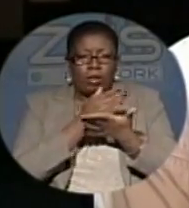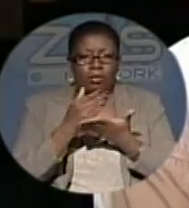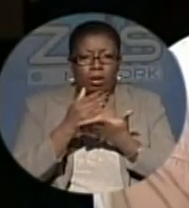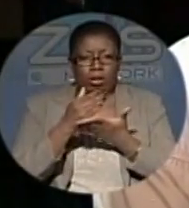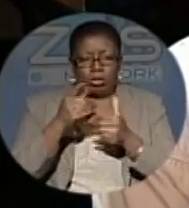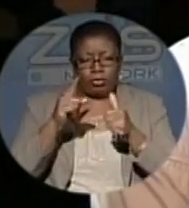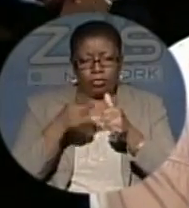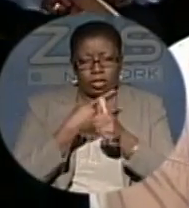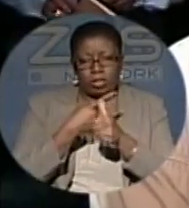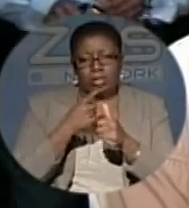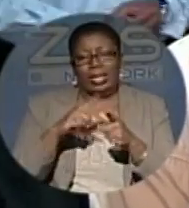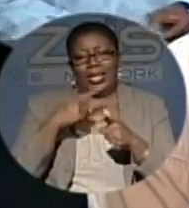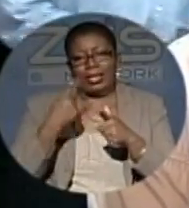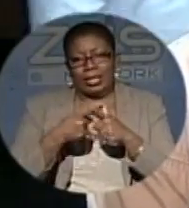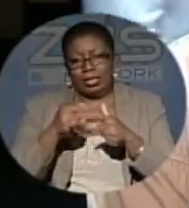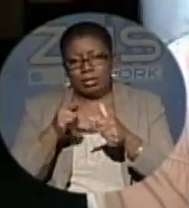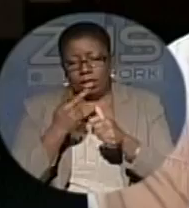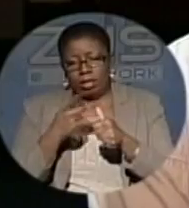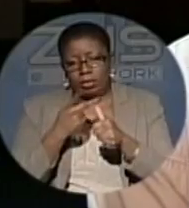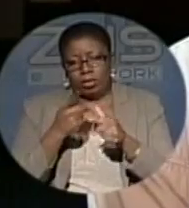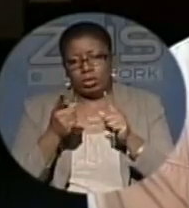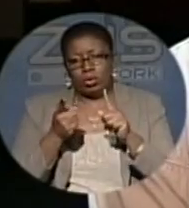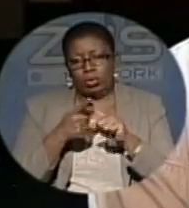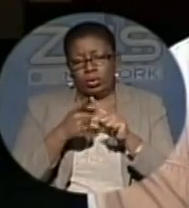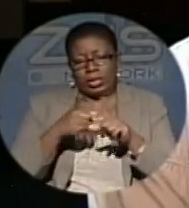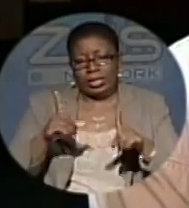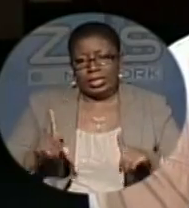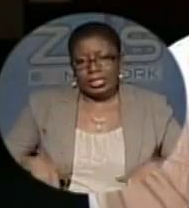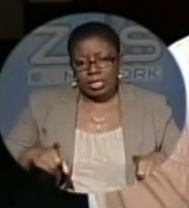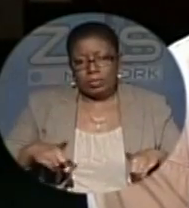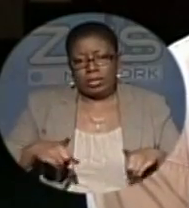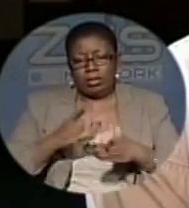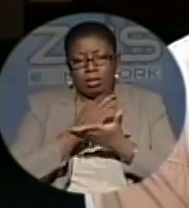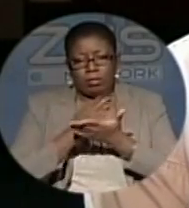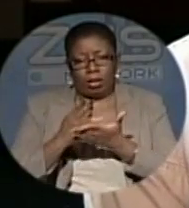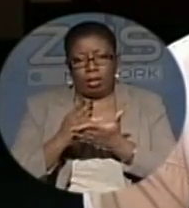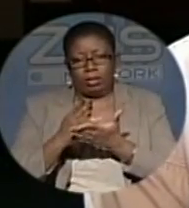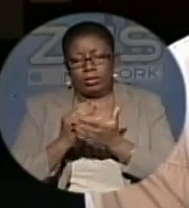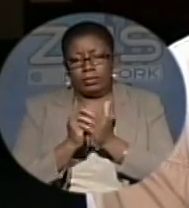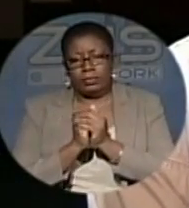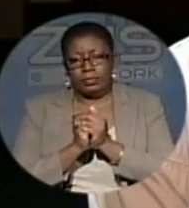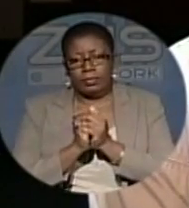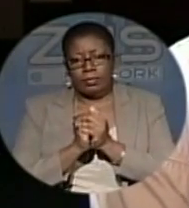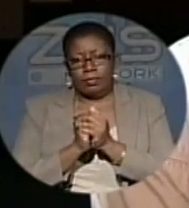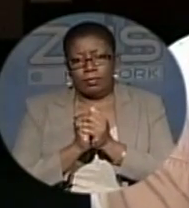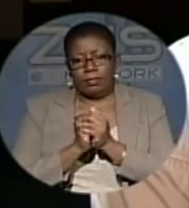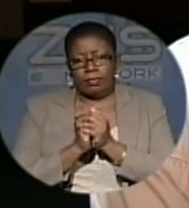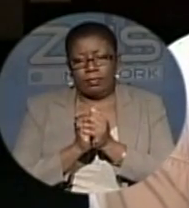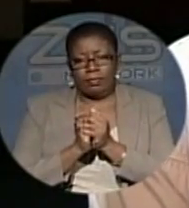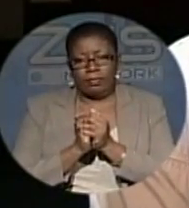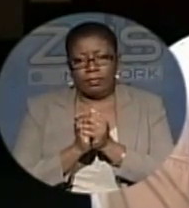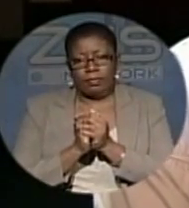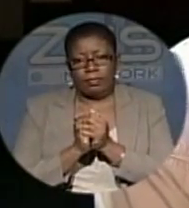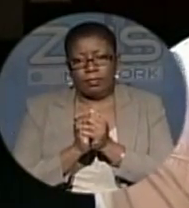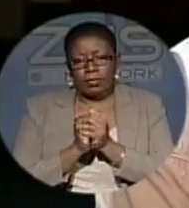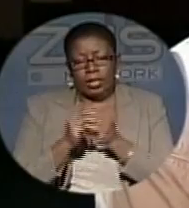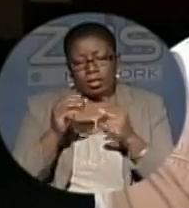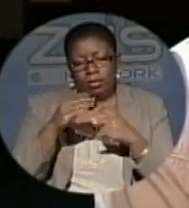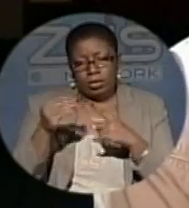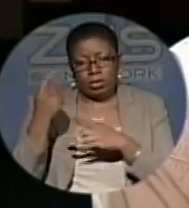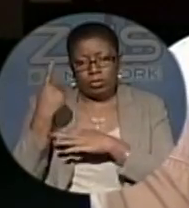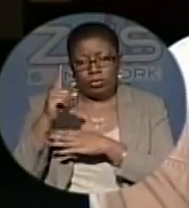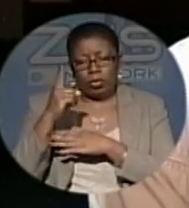and secondly to the discipline aspect of the program. Have a rounded program, in particular